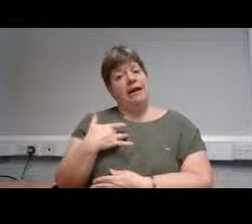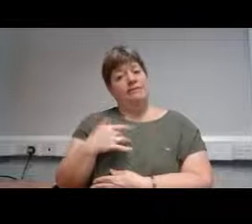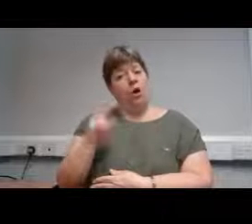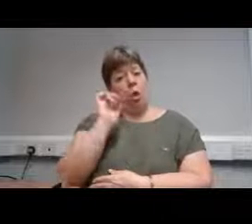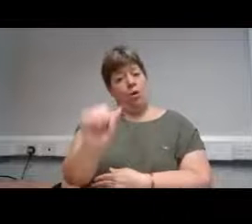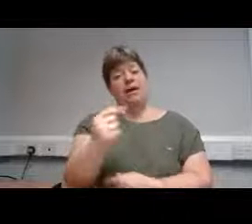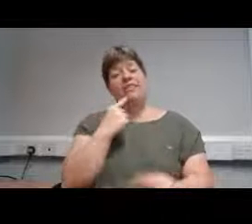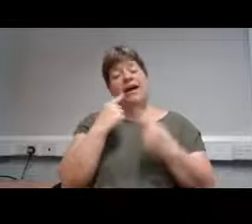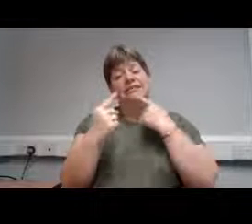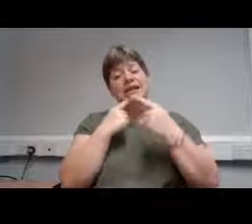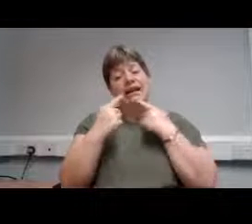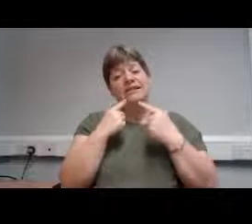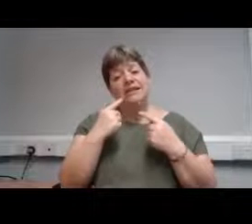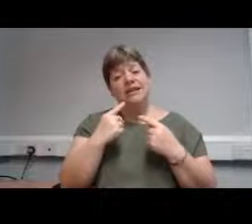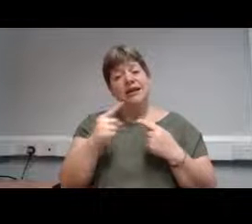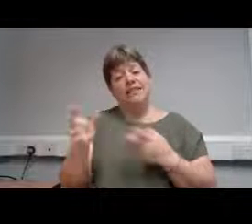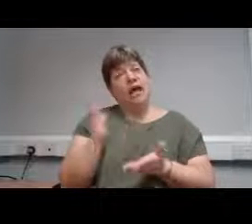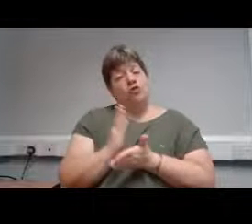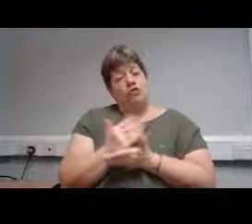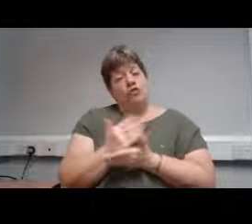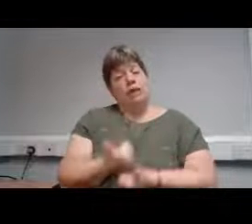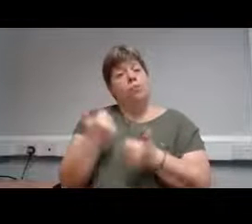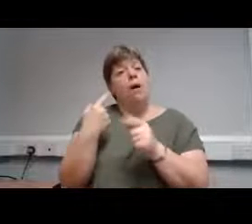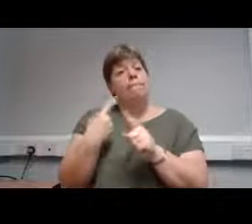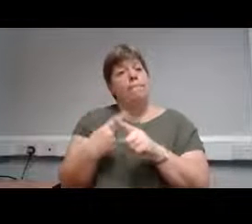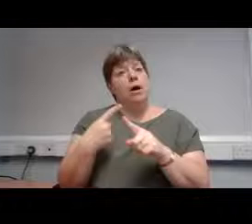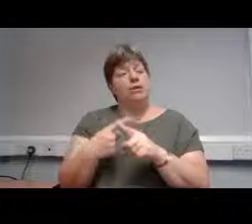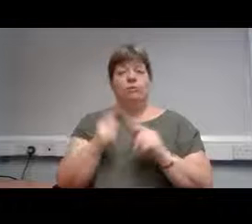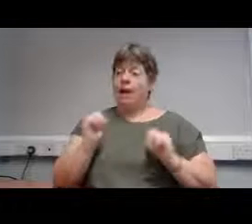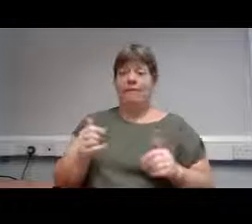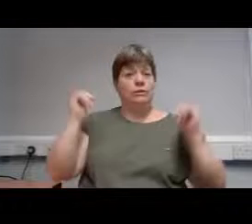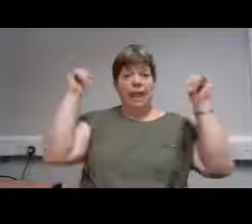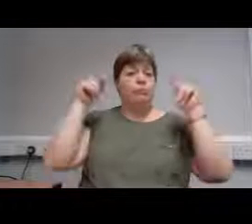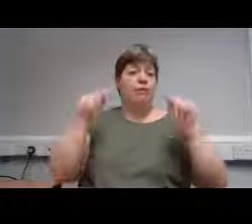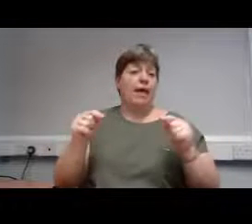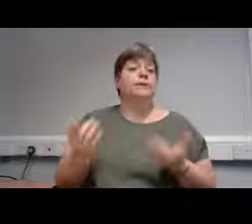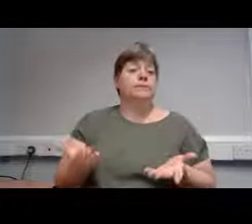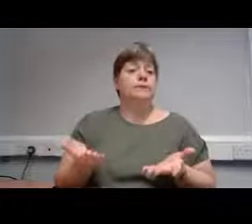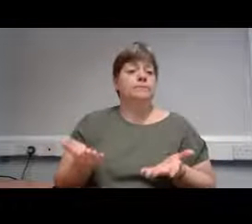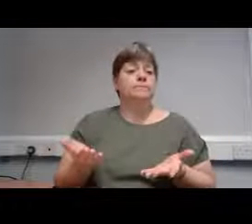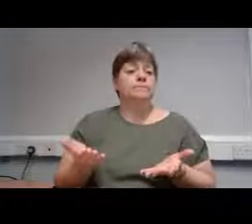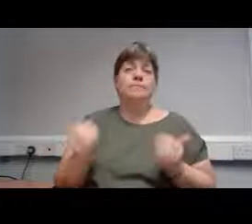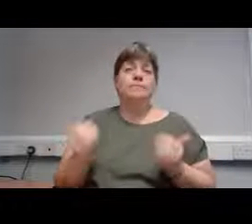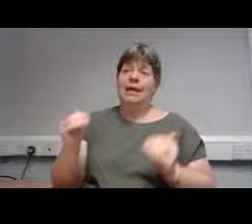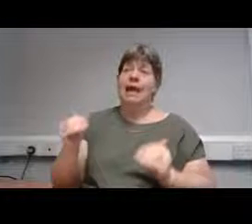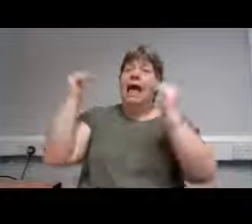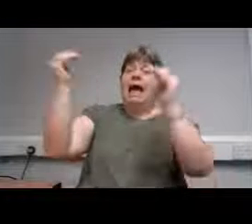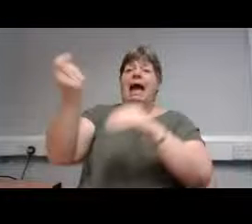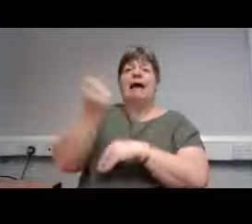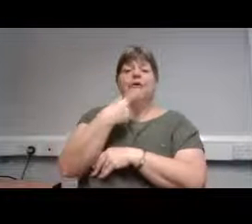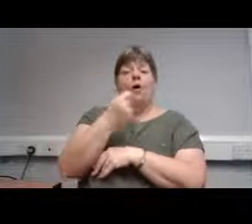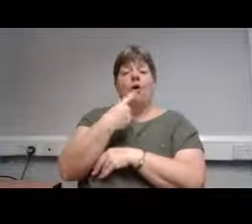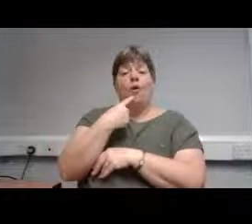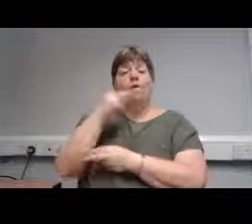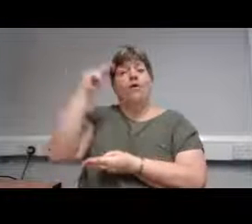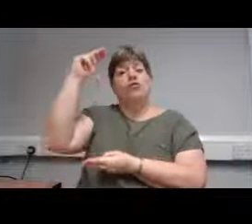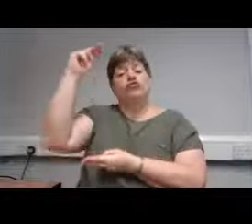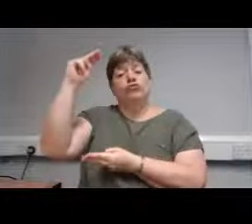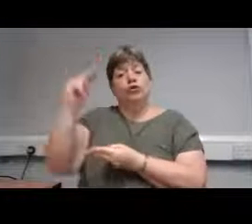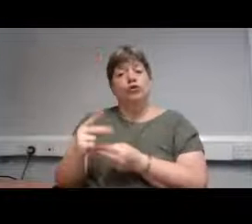data, which is really positive, and we've really got to celebrate that. And high dose wise, we've reduced to